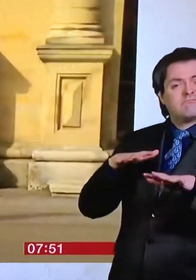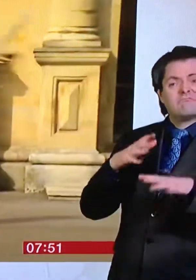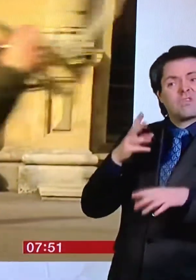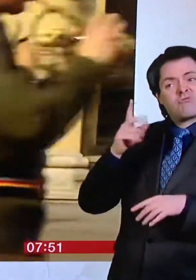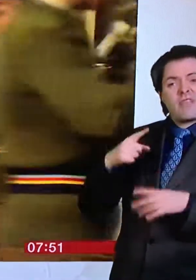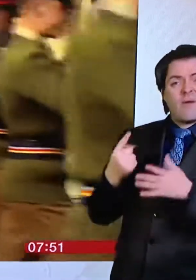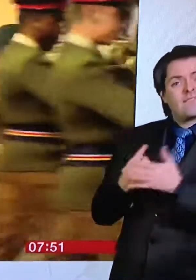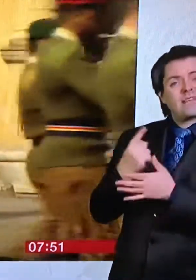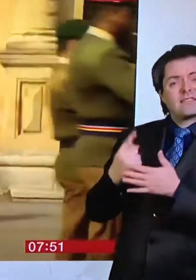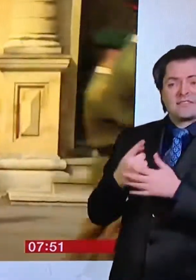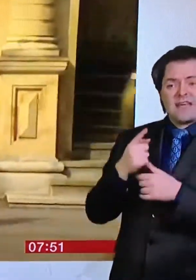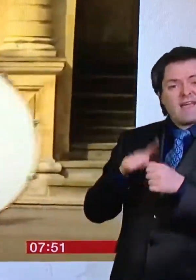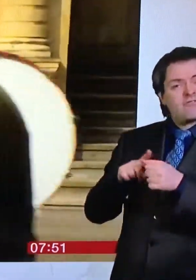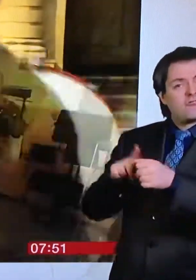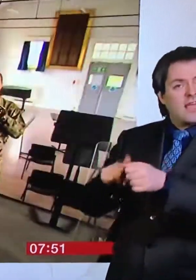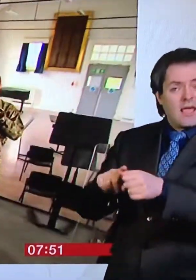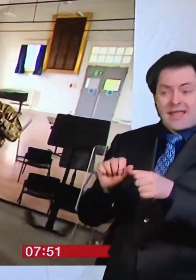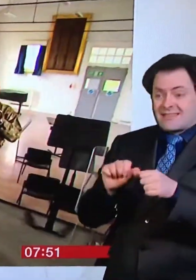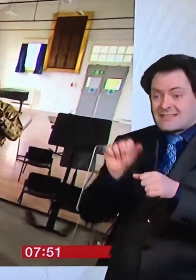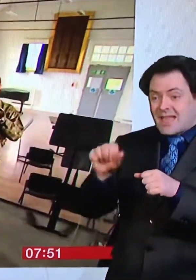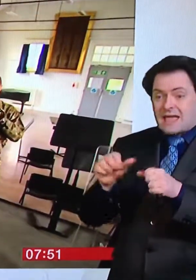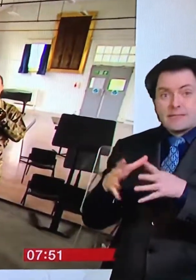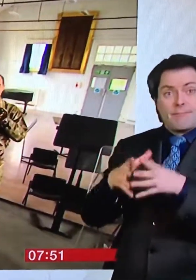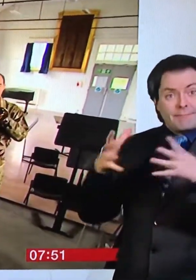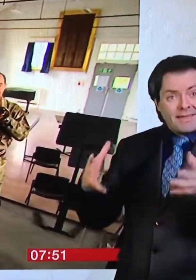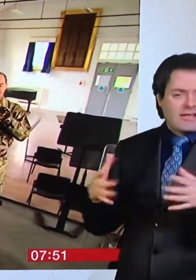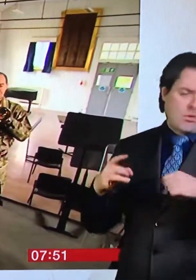the wedding of Prince Harry and Meghan Markle.